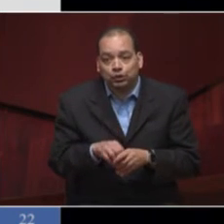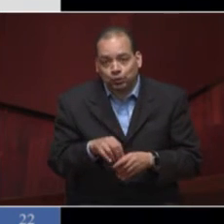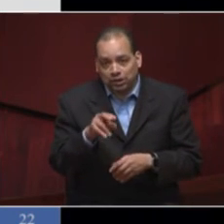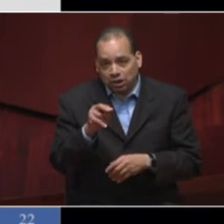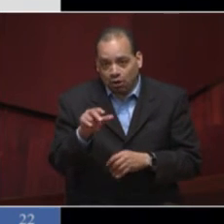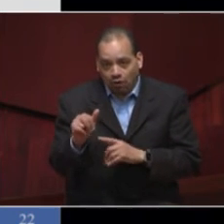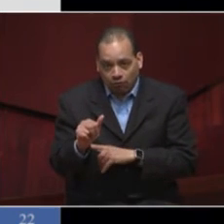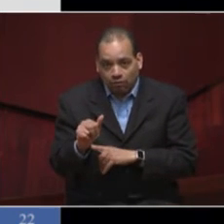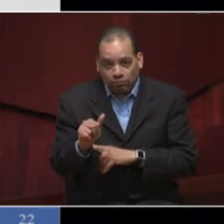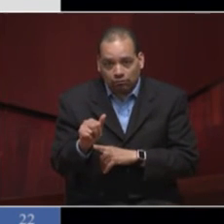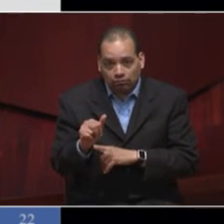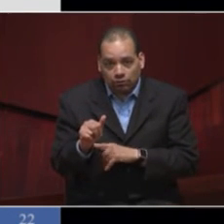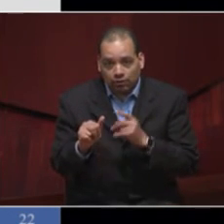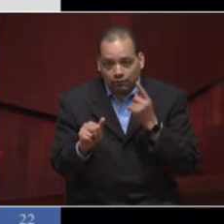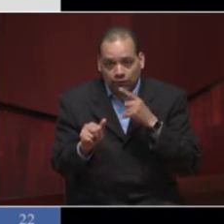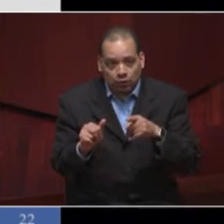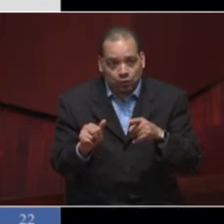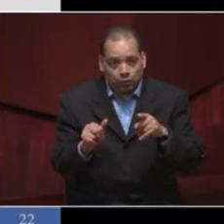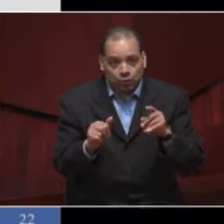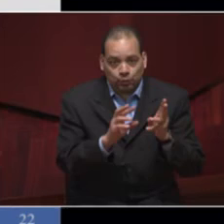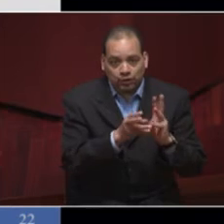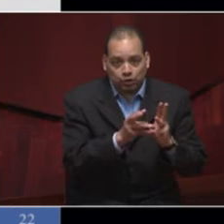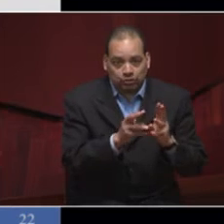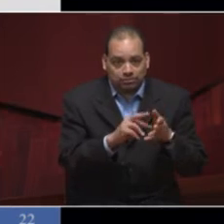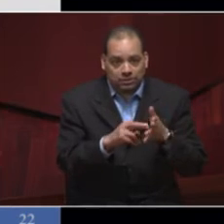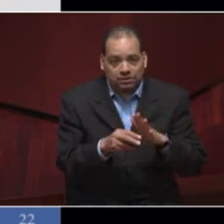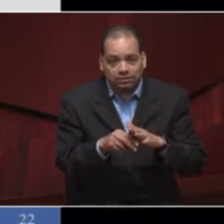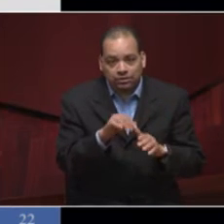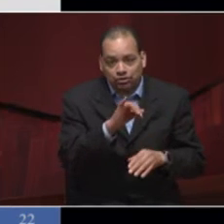the winter quarter, the January through March quarter.